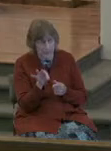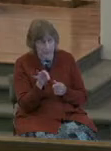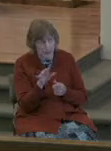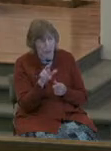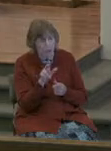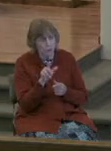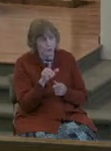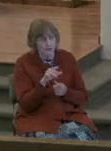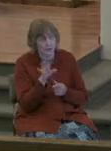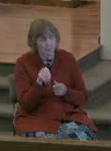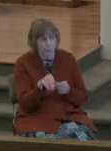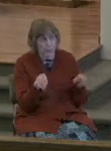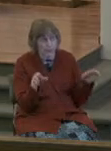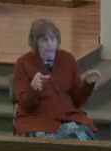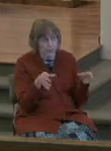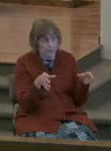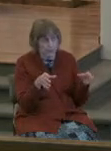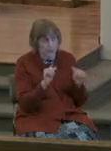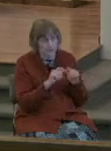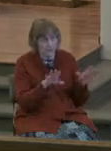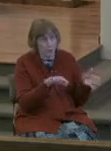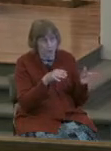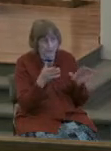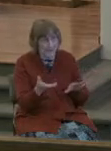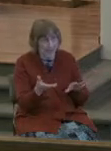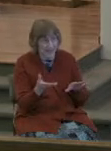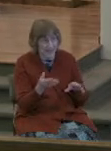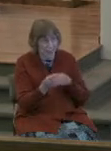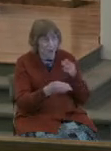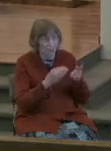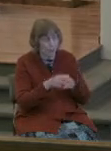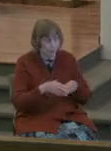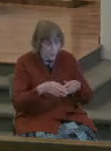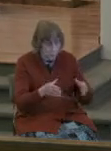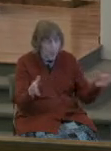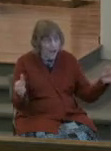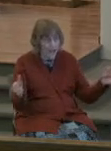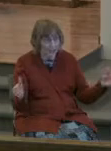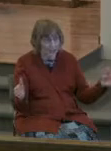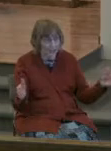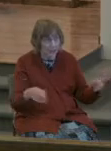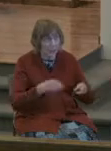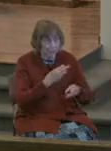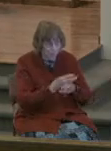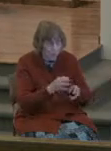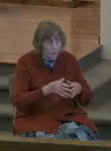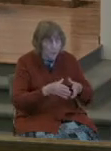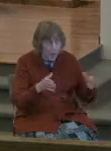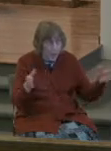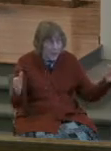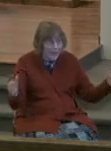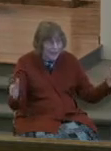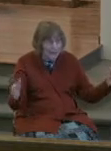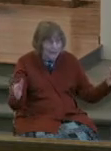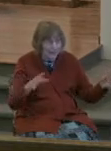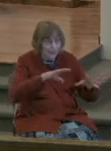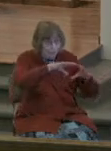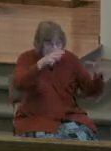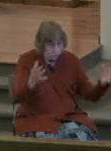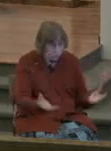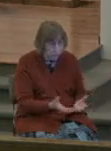25% of all deaths worldwide, now think of that, 25% all